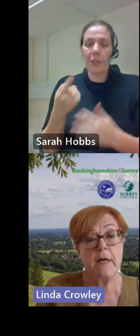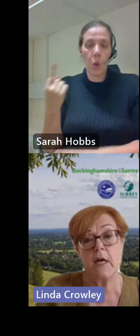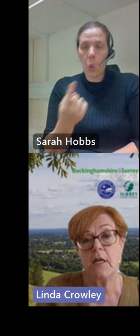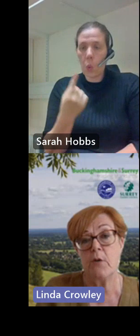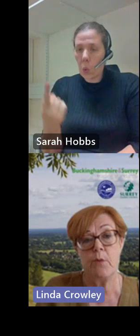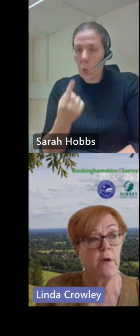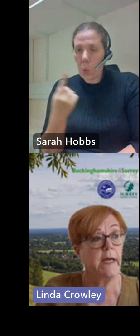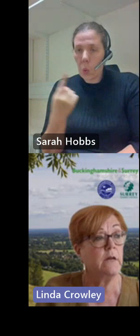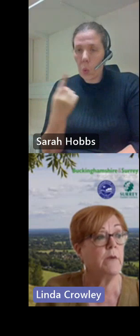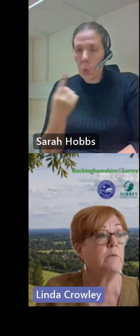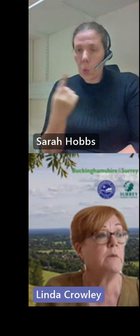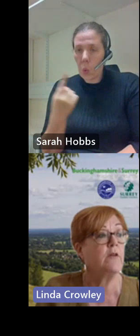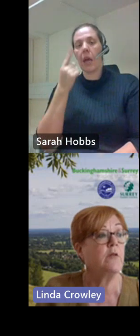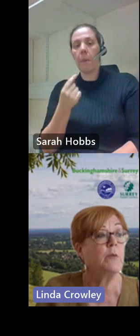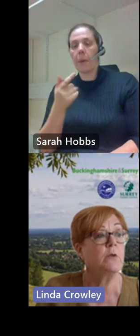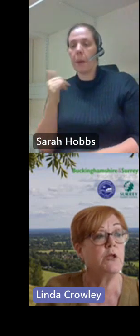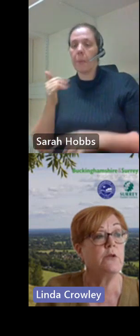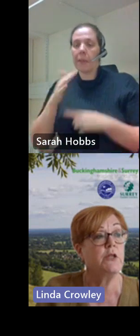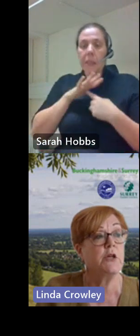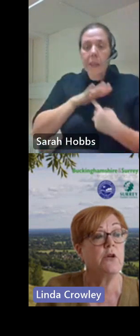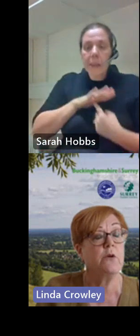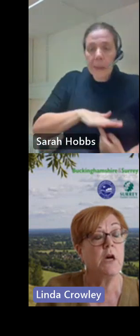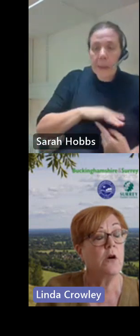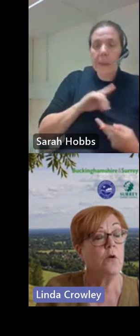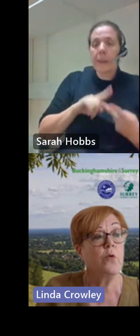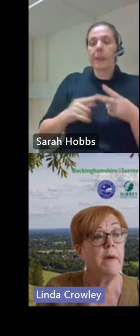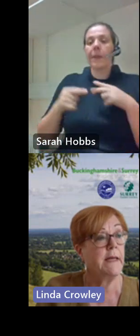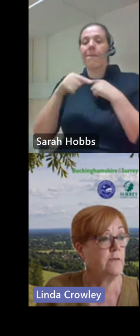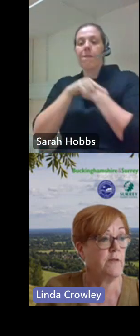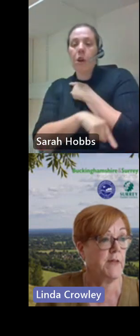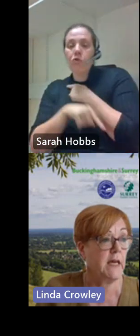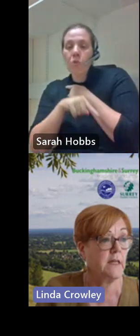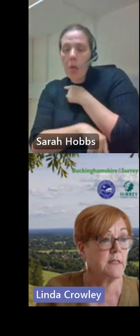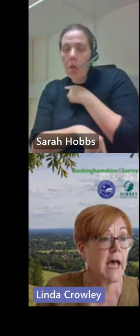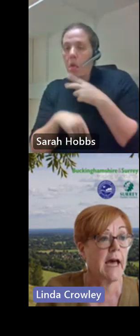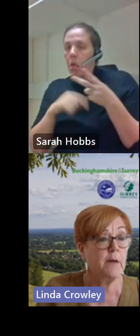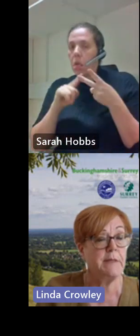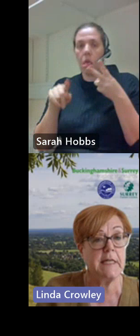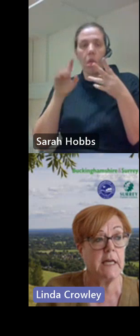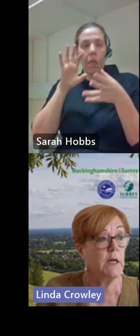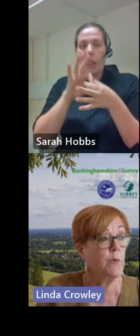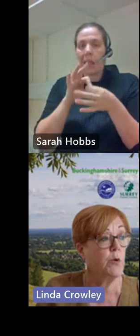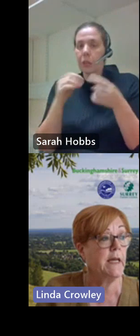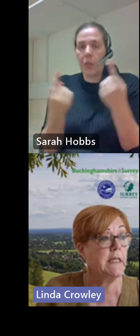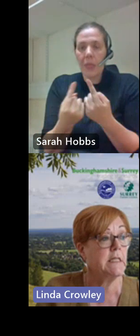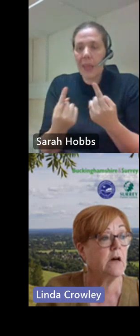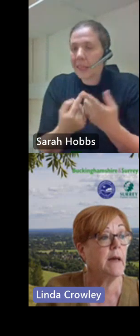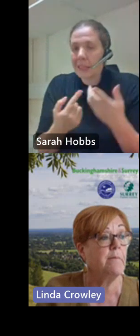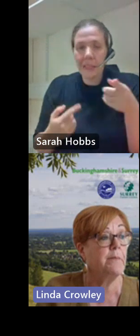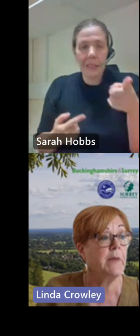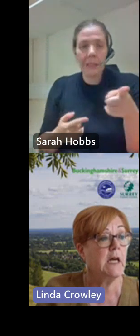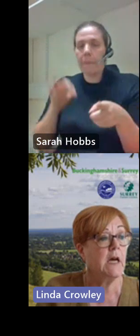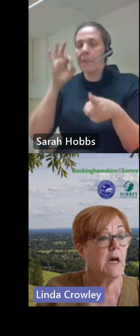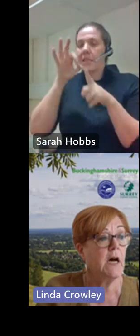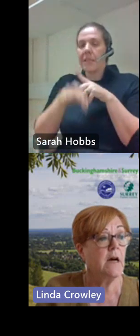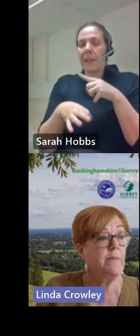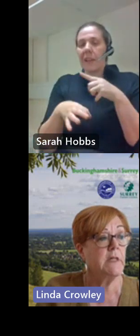We can be at a low point. We can be vulnerable due to all manner of things at a particular point in